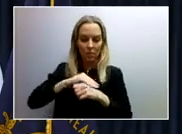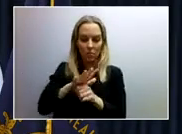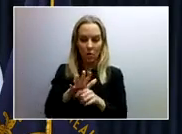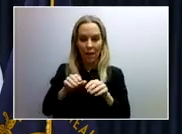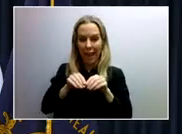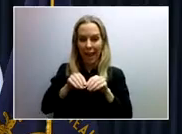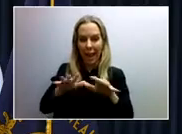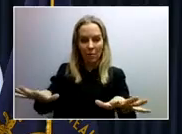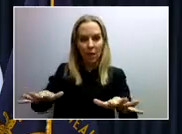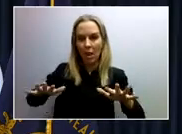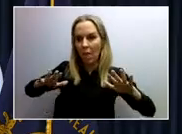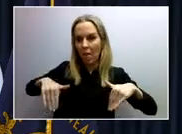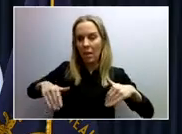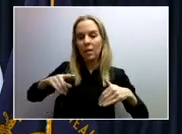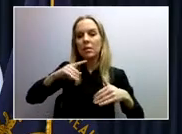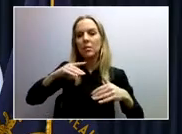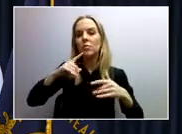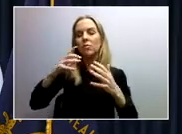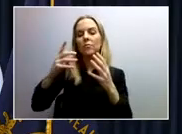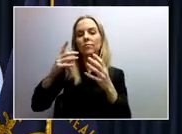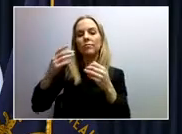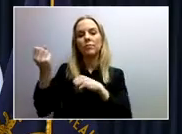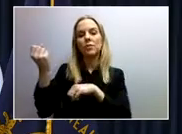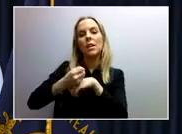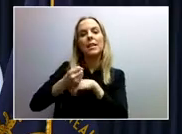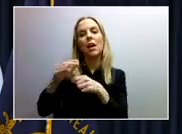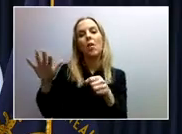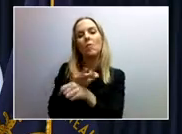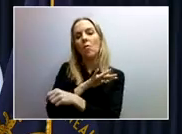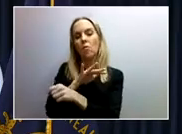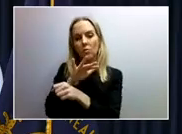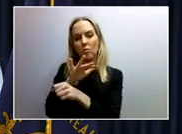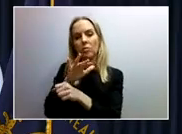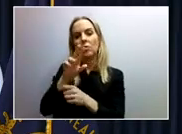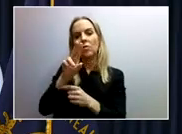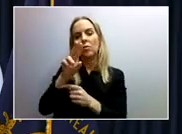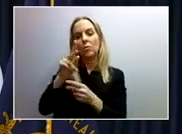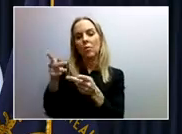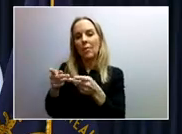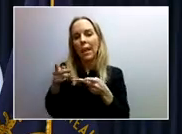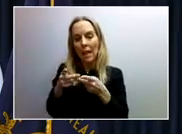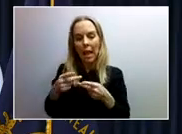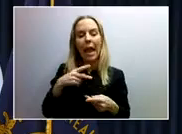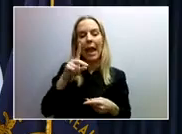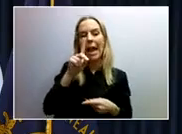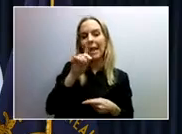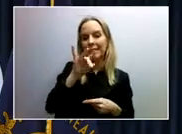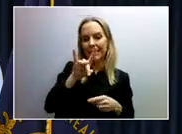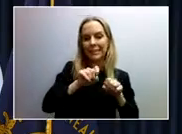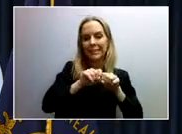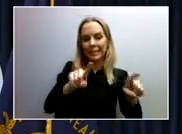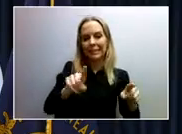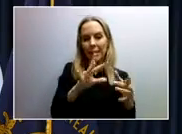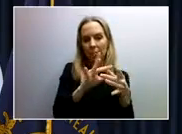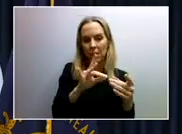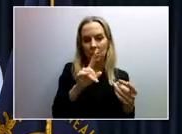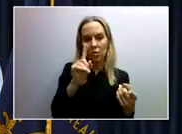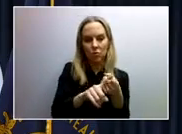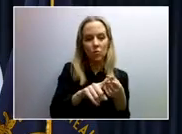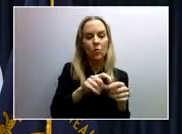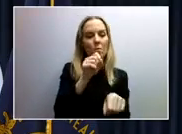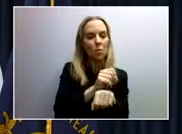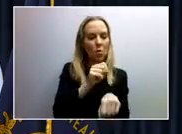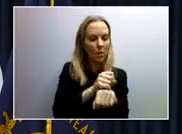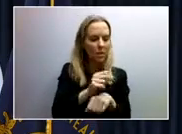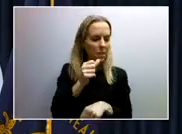down entire units. I did send a message to employees, yesterday